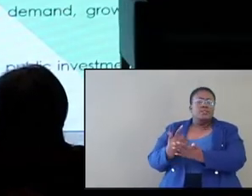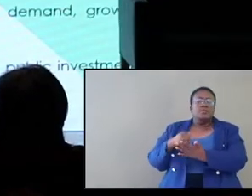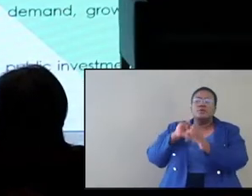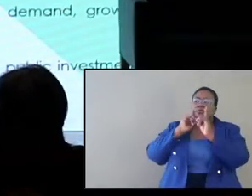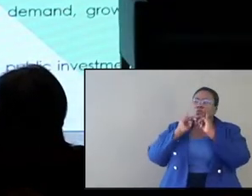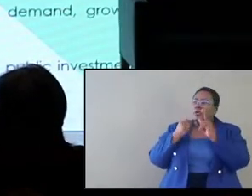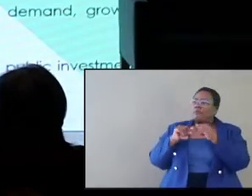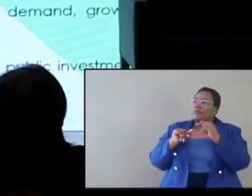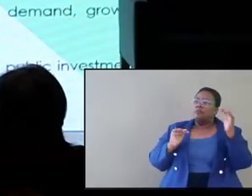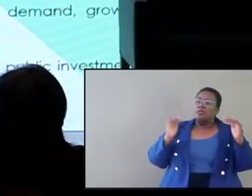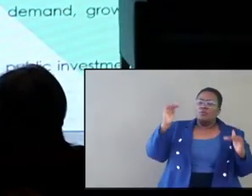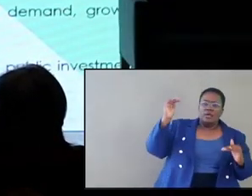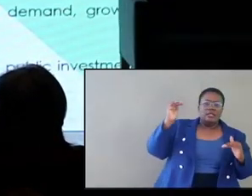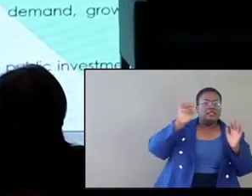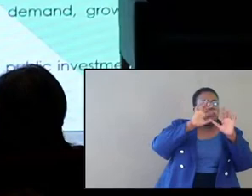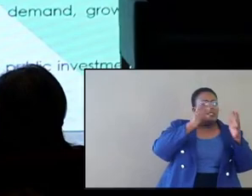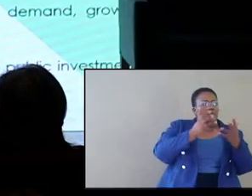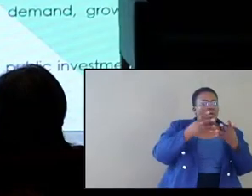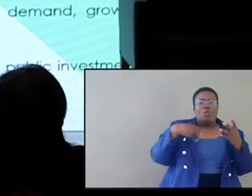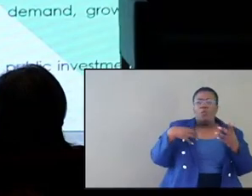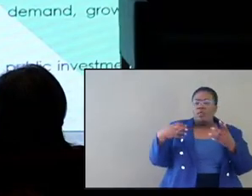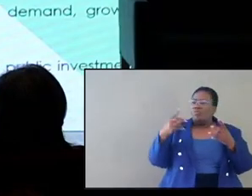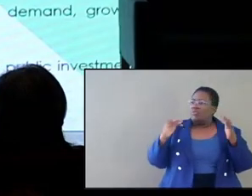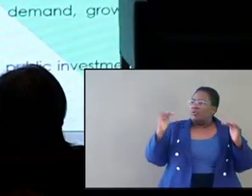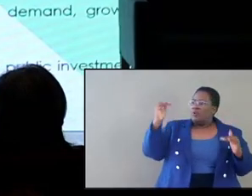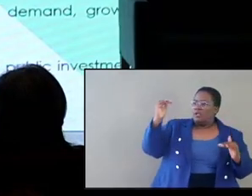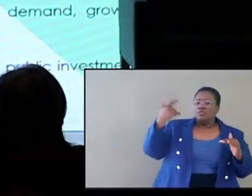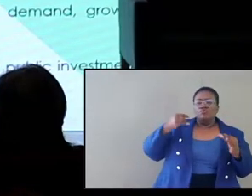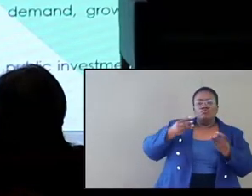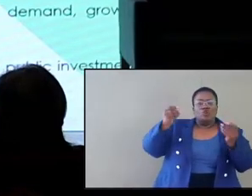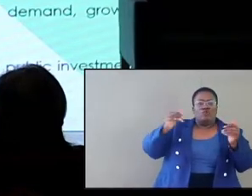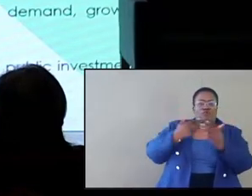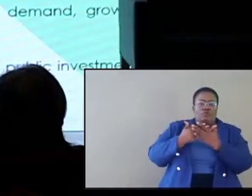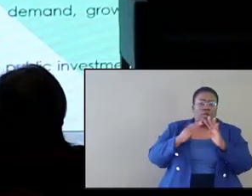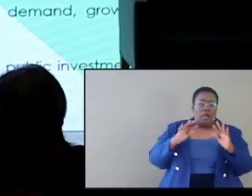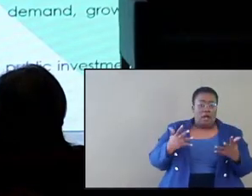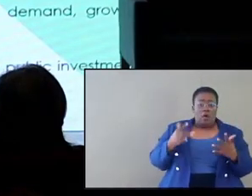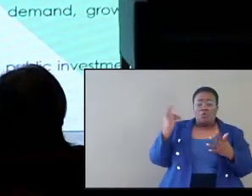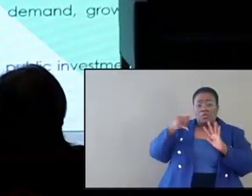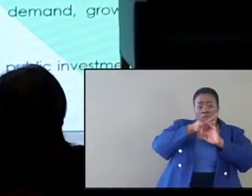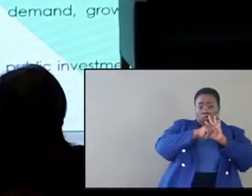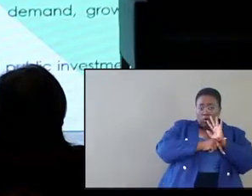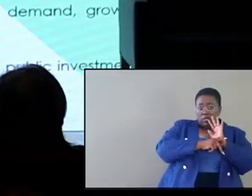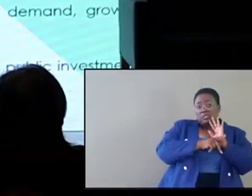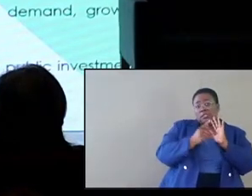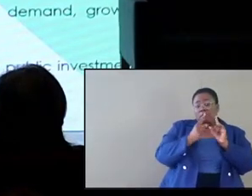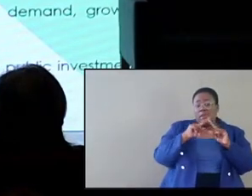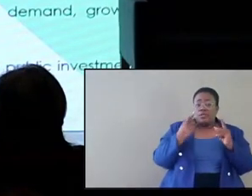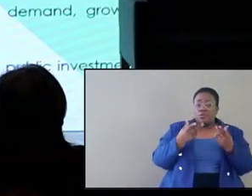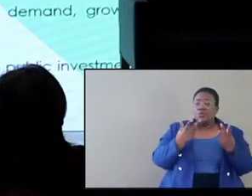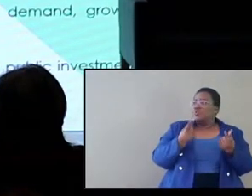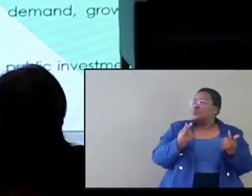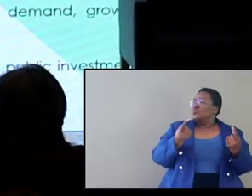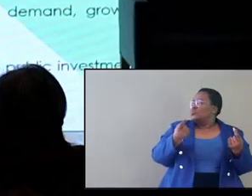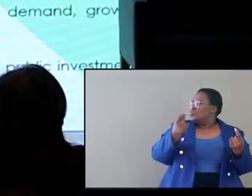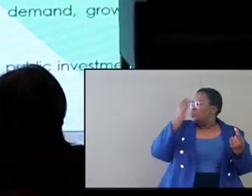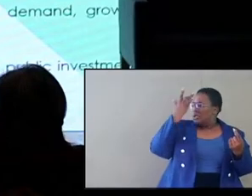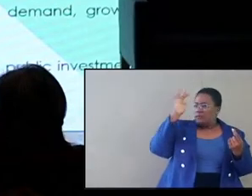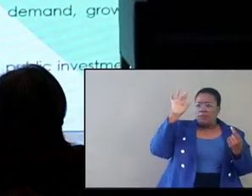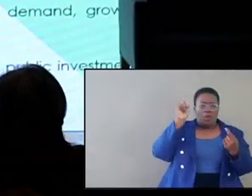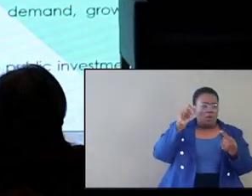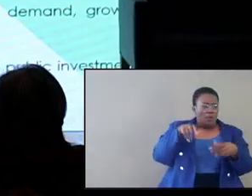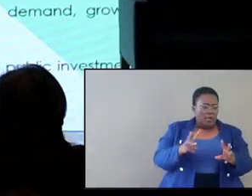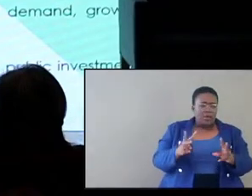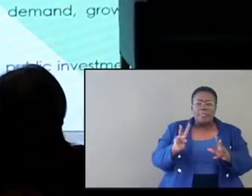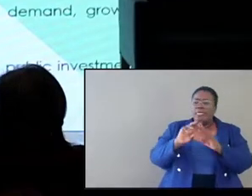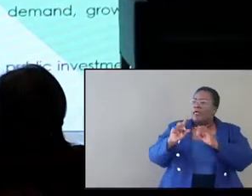inequality the wealth inequality how do we solve that we use our fiscal policies in a smart way to do that and